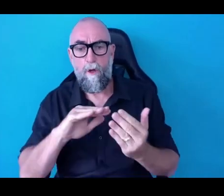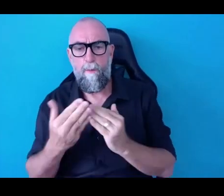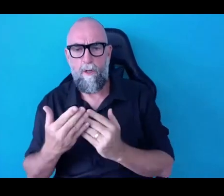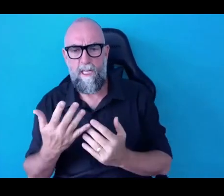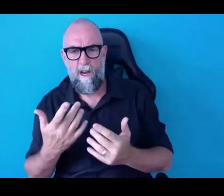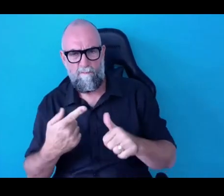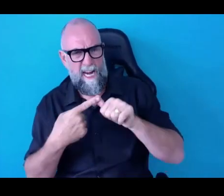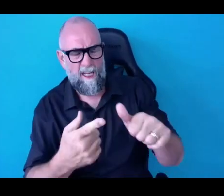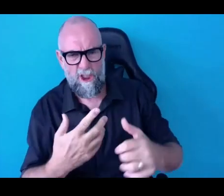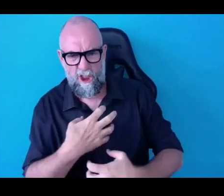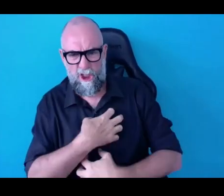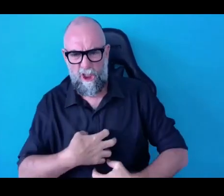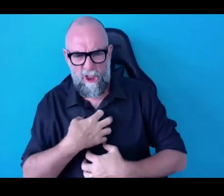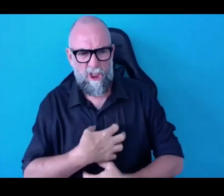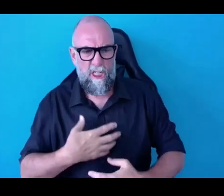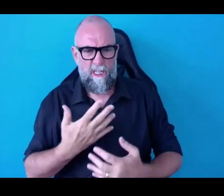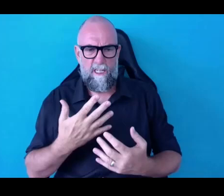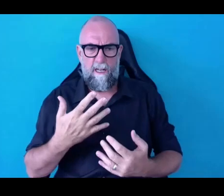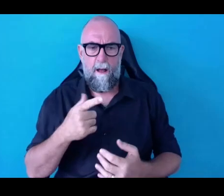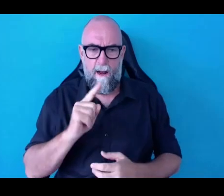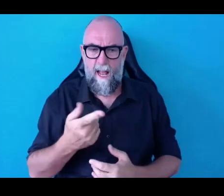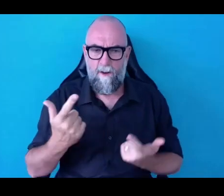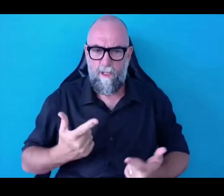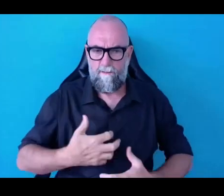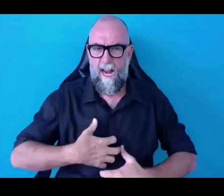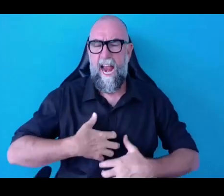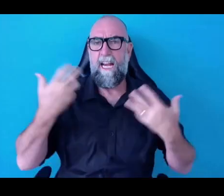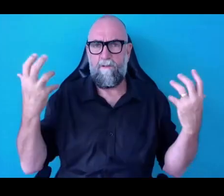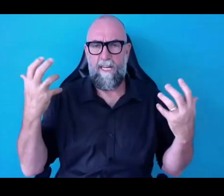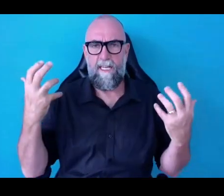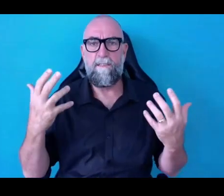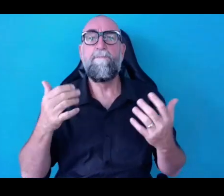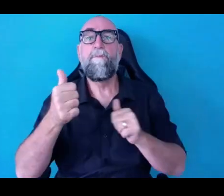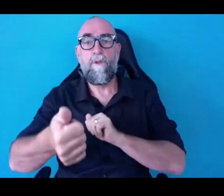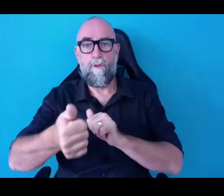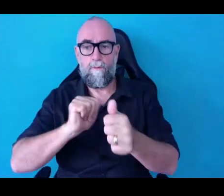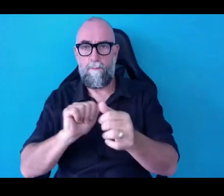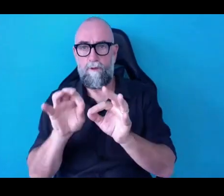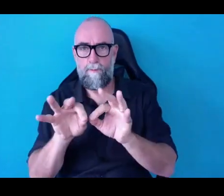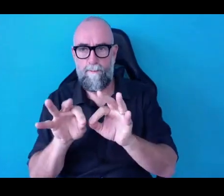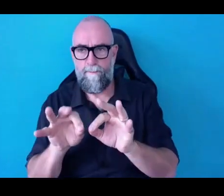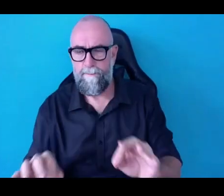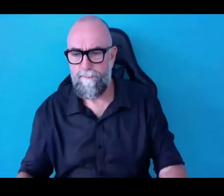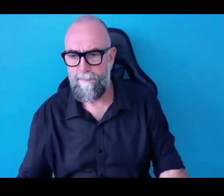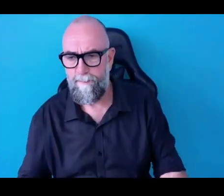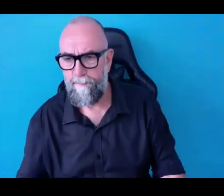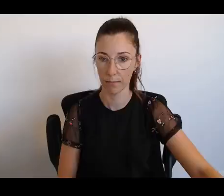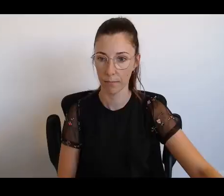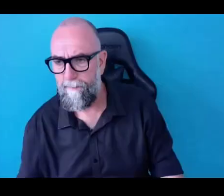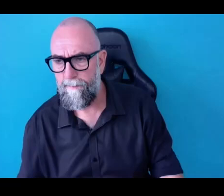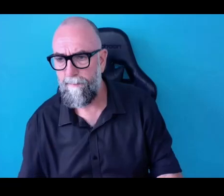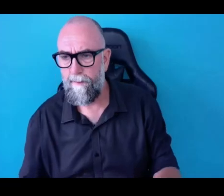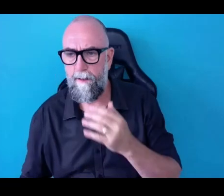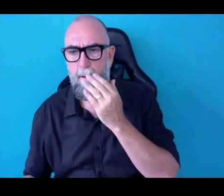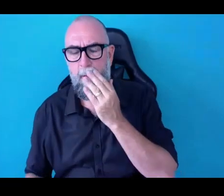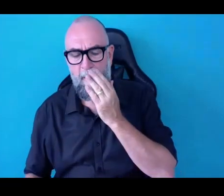I attended one of these, and I was particularly moved by the young Aboriginal men in attendance who had drawn targets over their chest. For me,